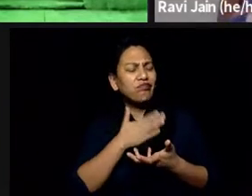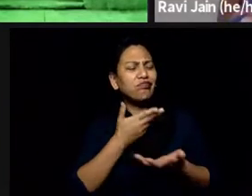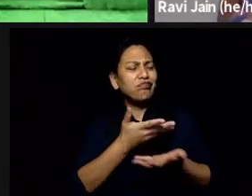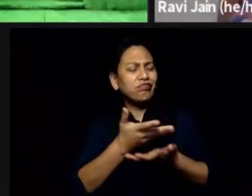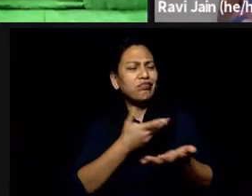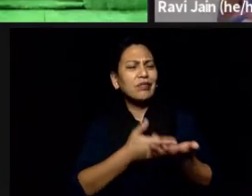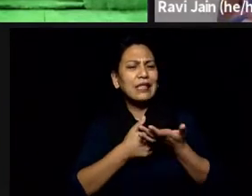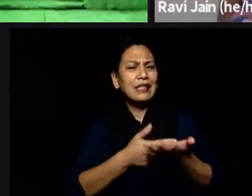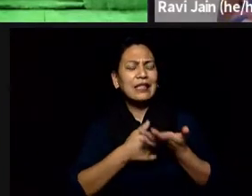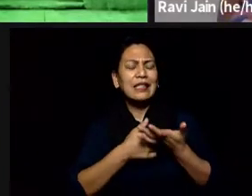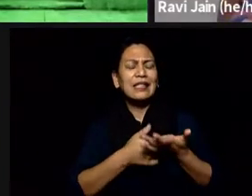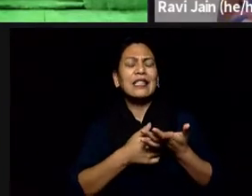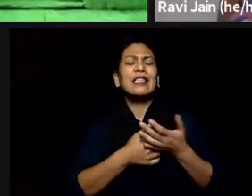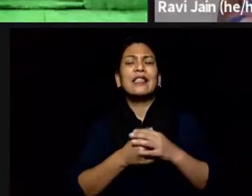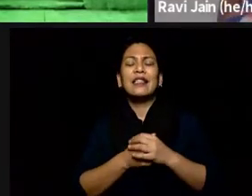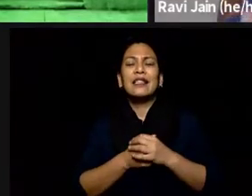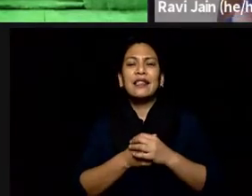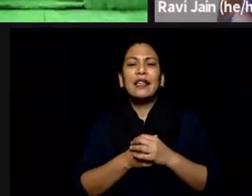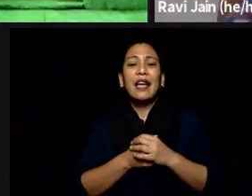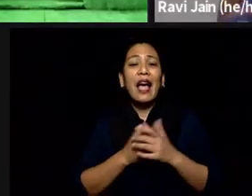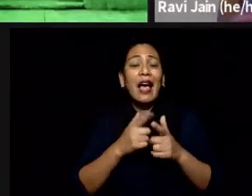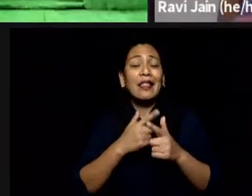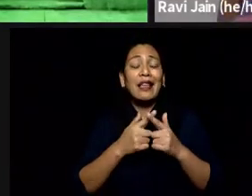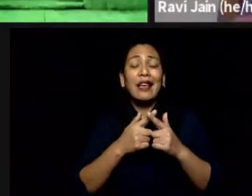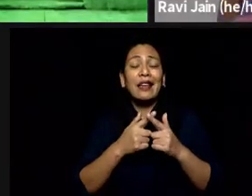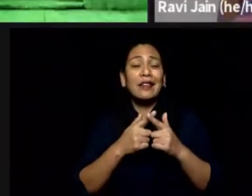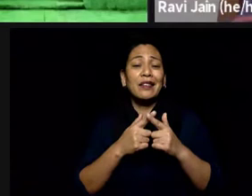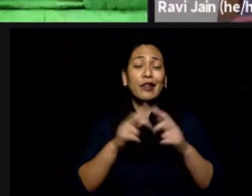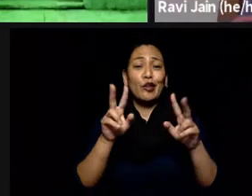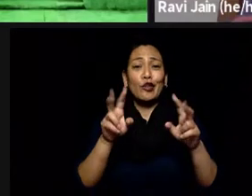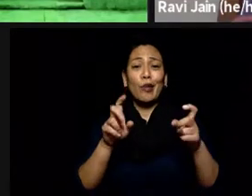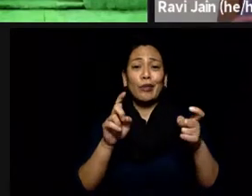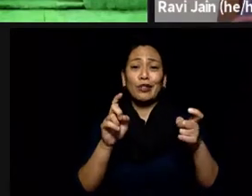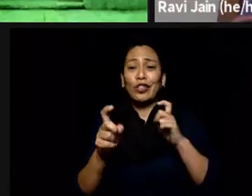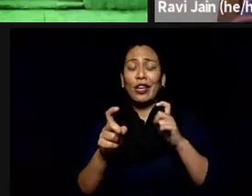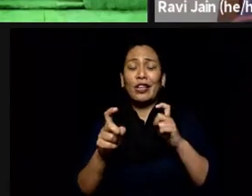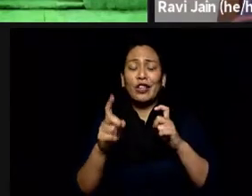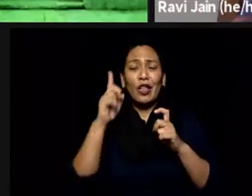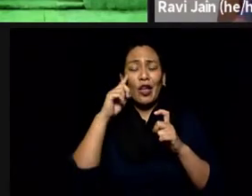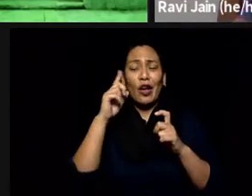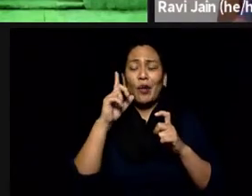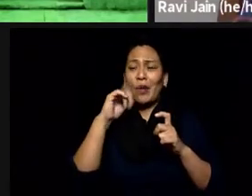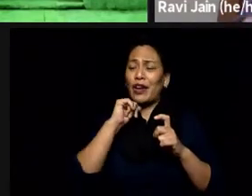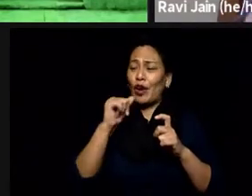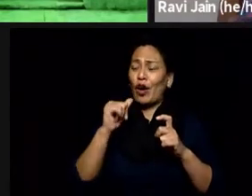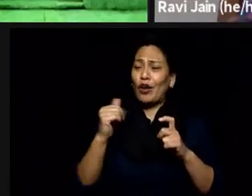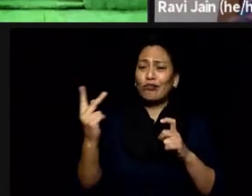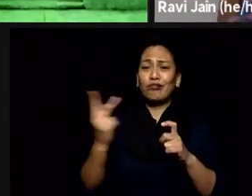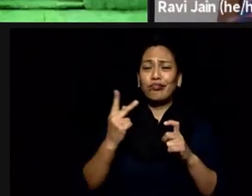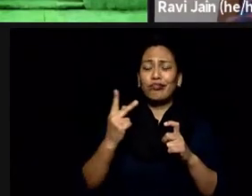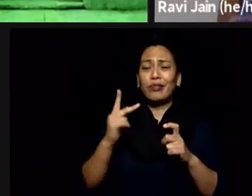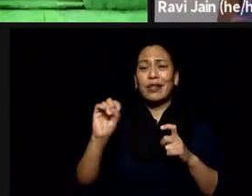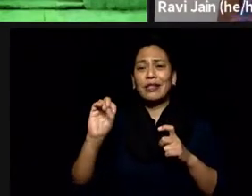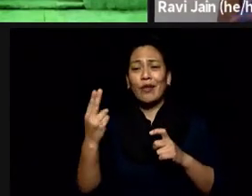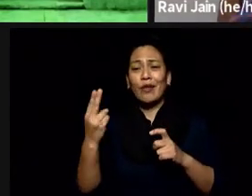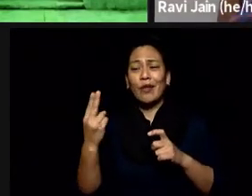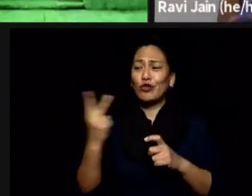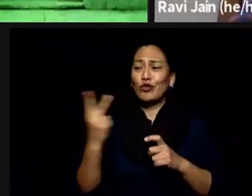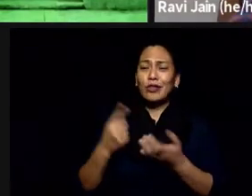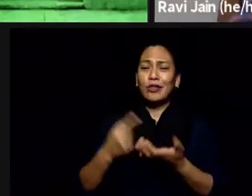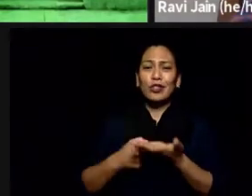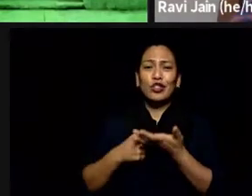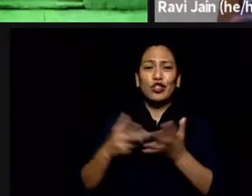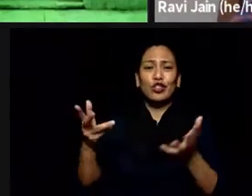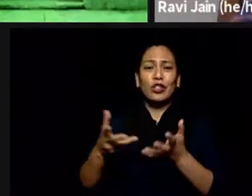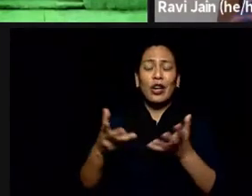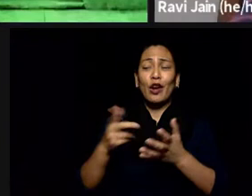back and forth emails. And then it turned into us saying, let's just have a conversation. Sarah and I are good friends. We've talked